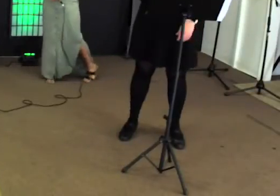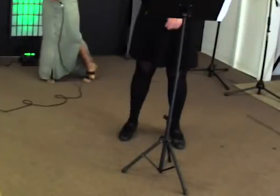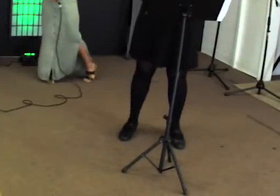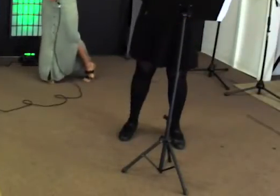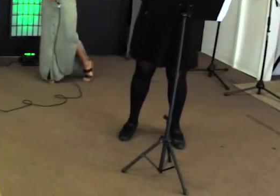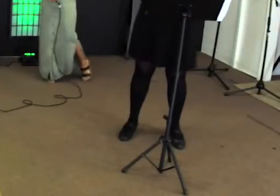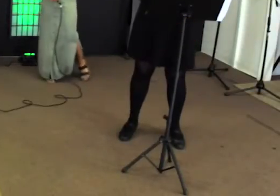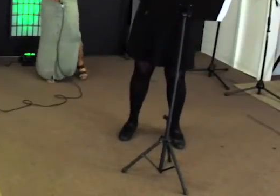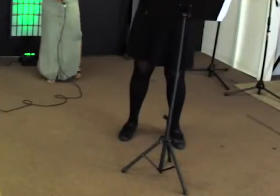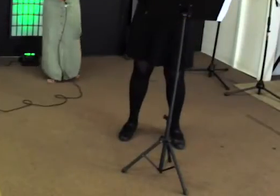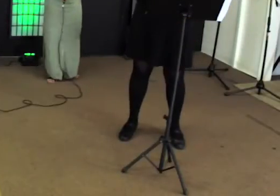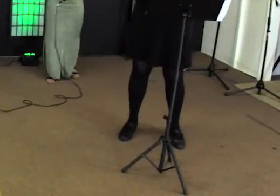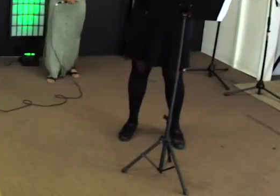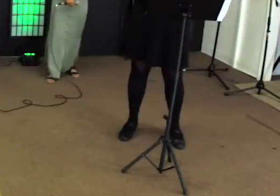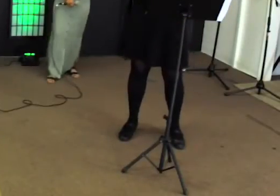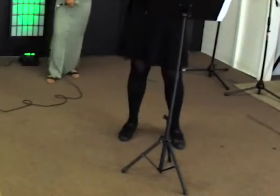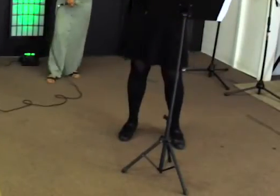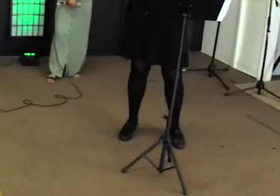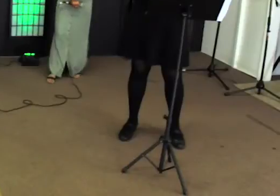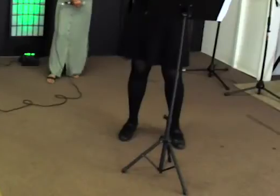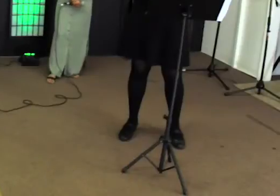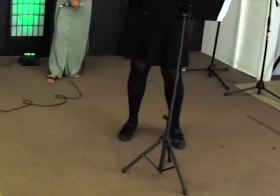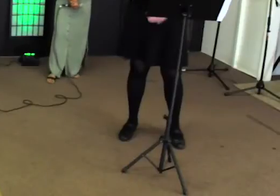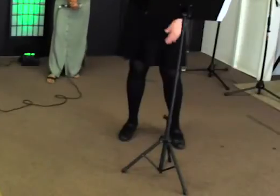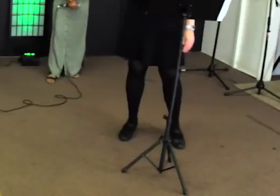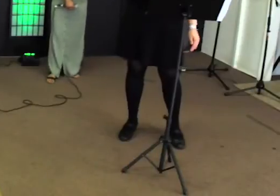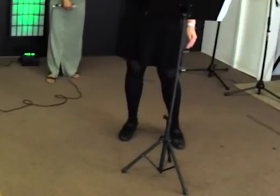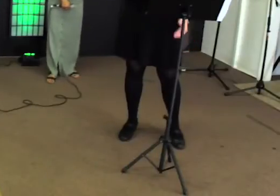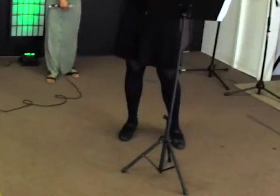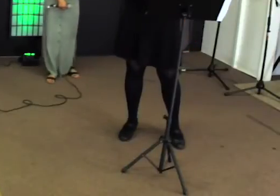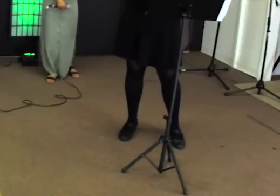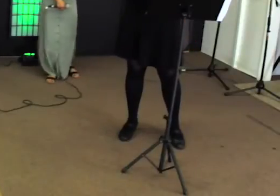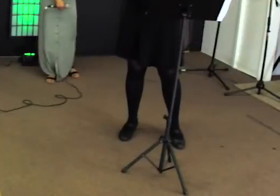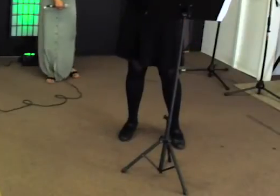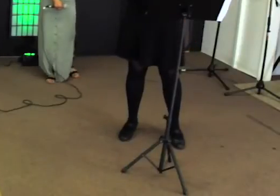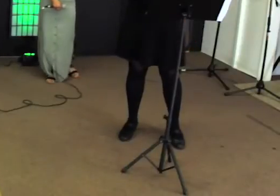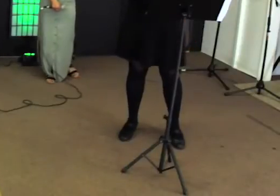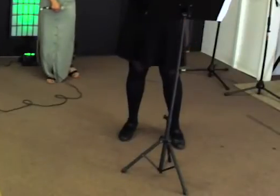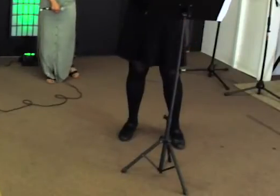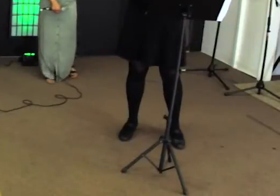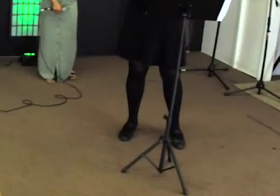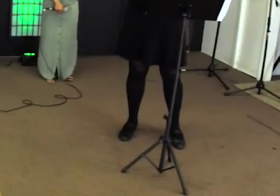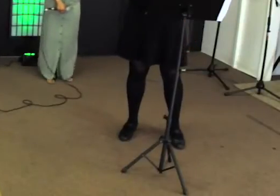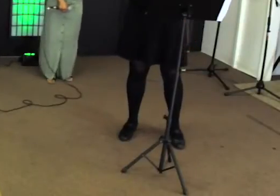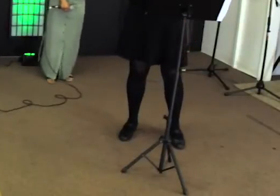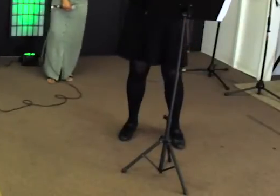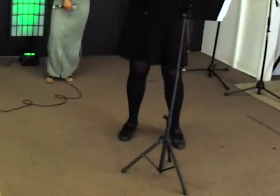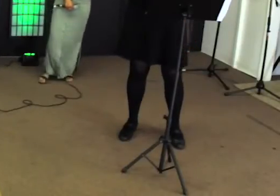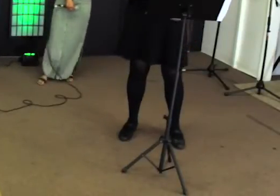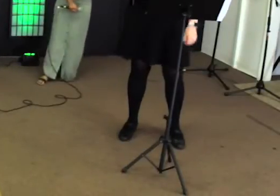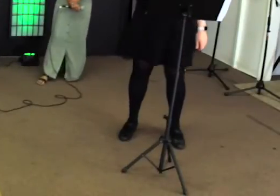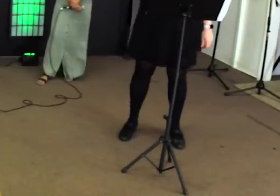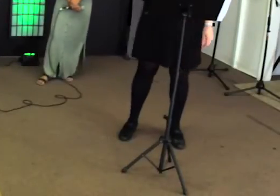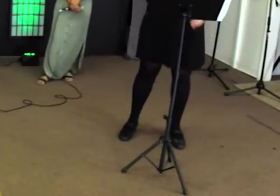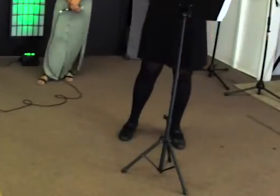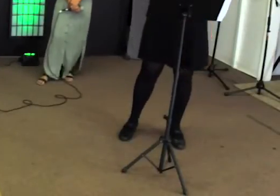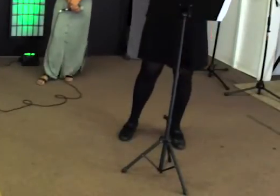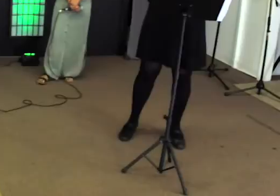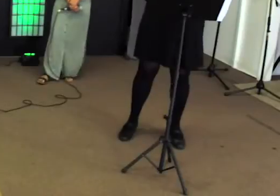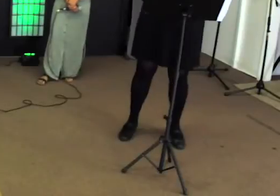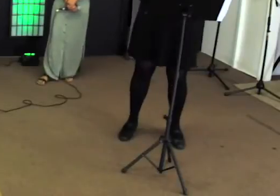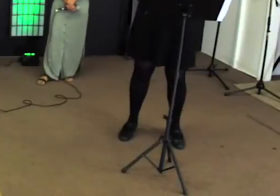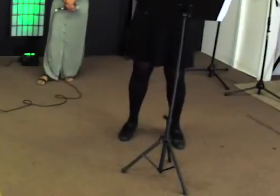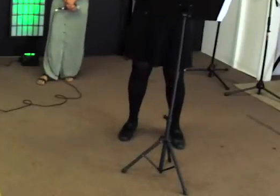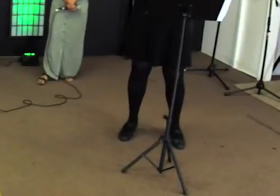and guiding us and being in the storm with us. No matter how deep the storm can get, you